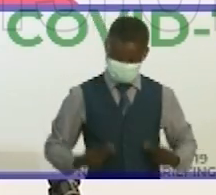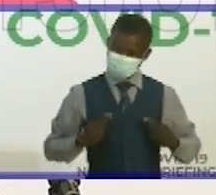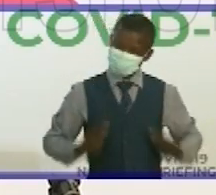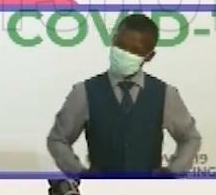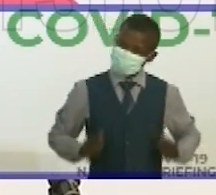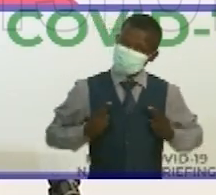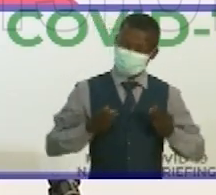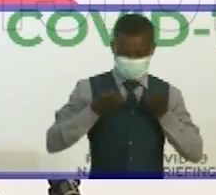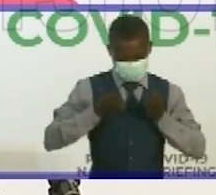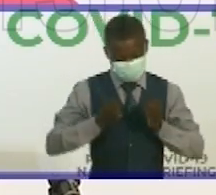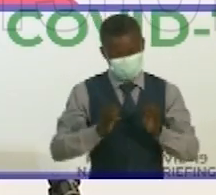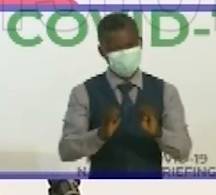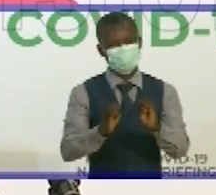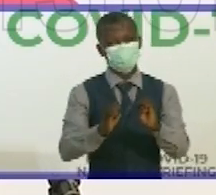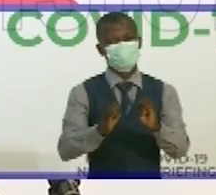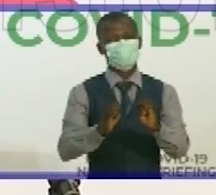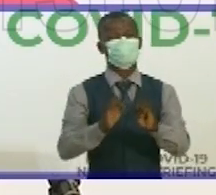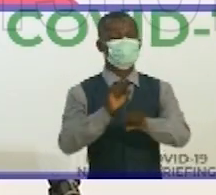can speed to stop.